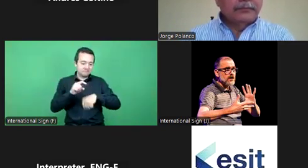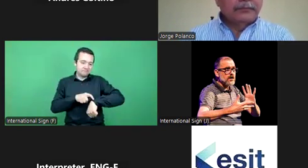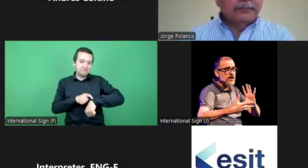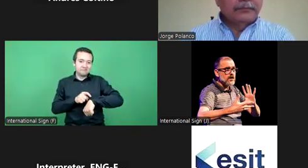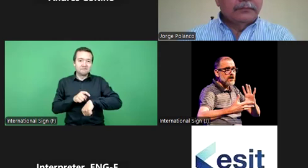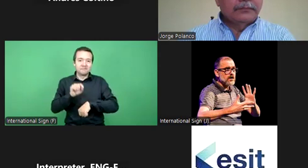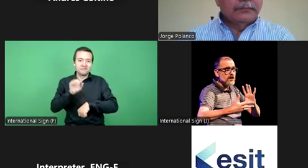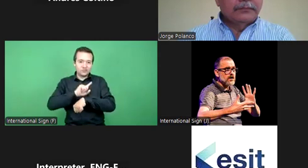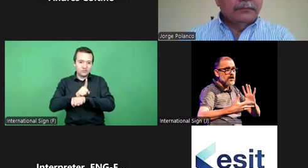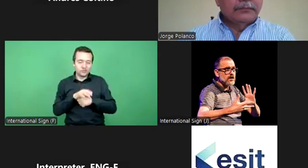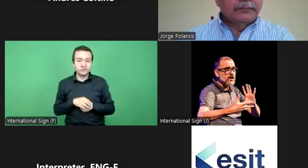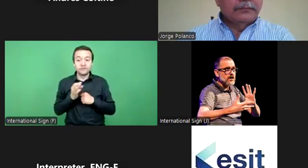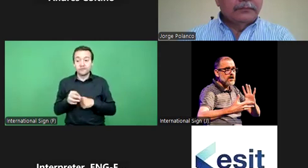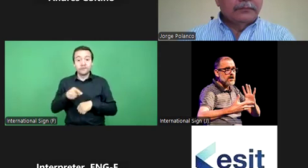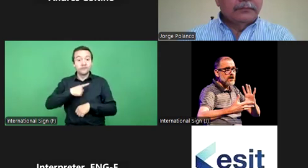let's hold on.